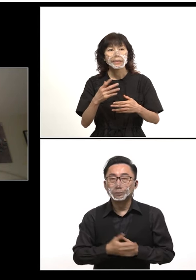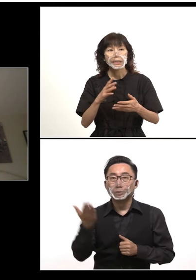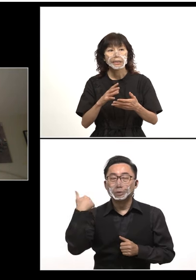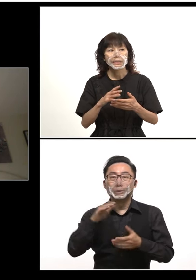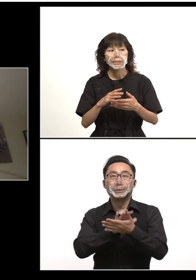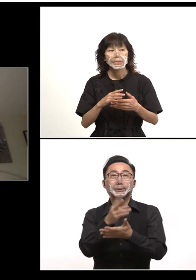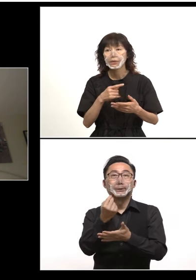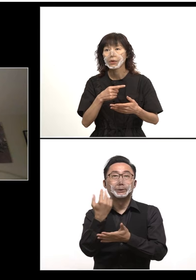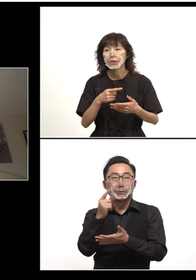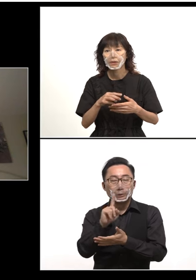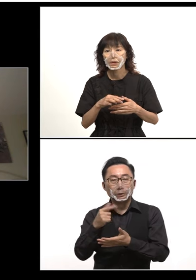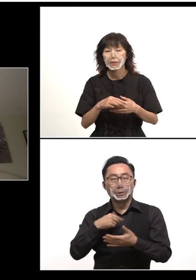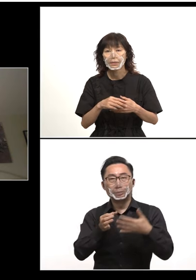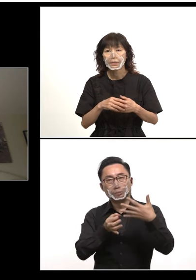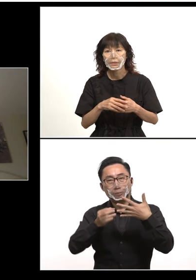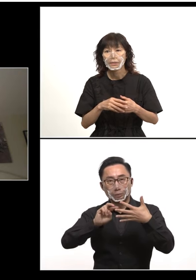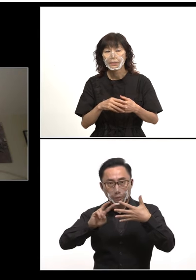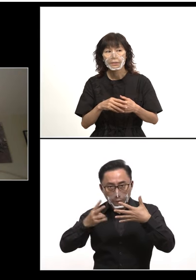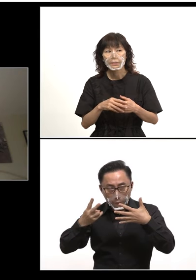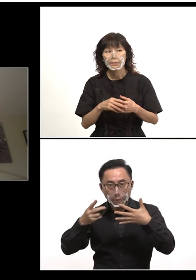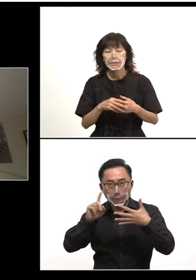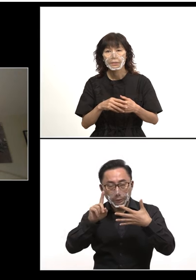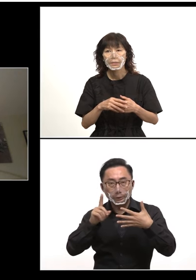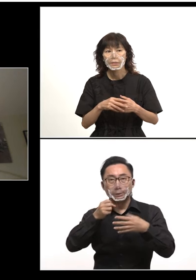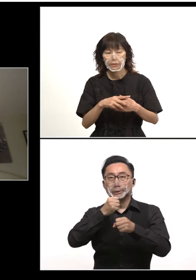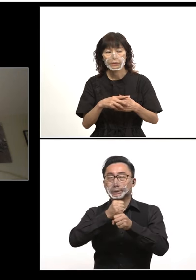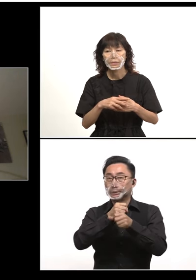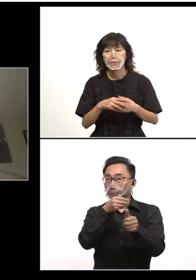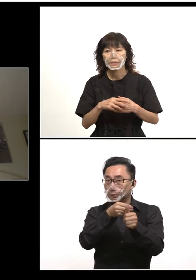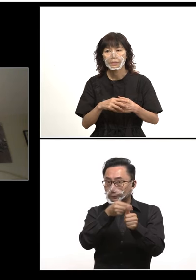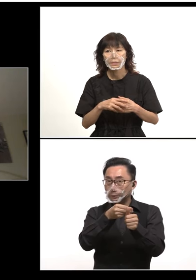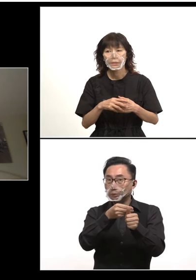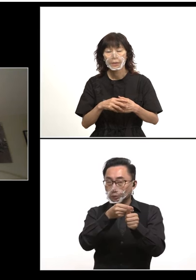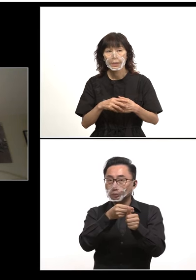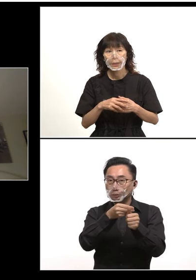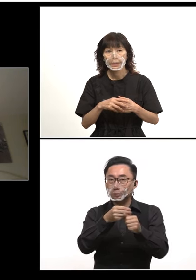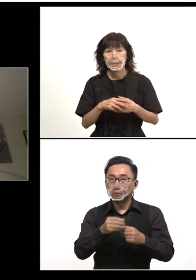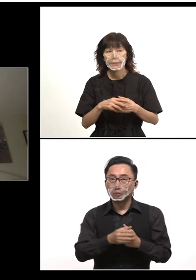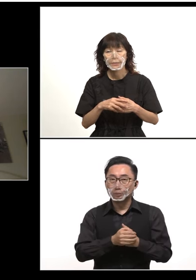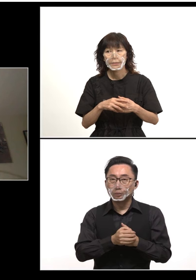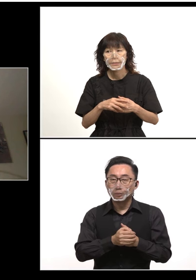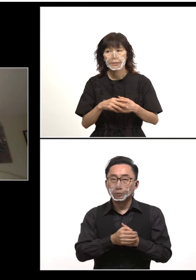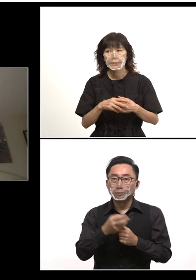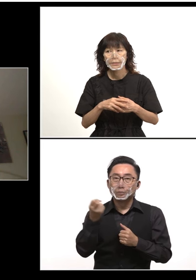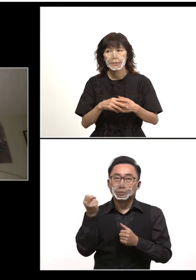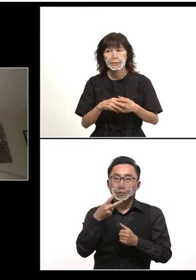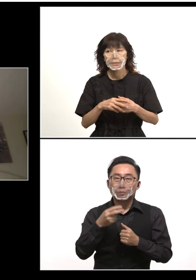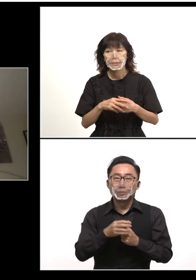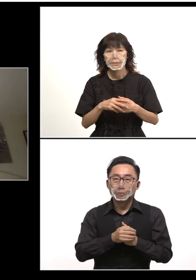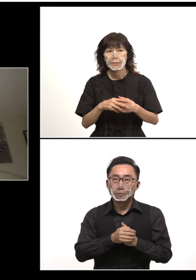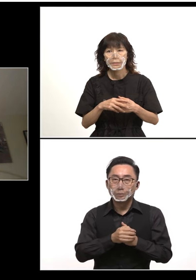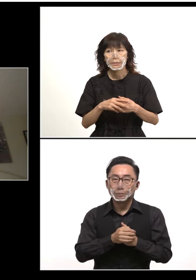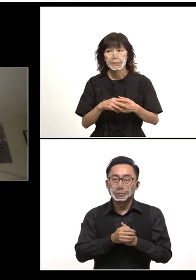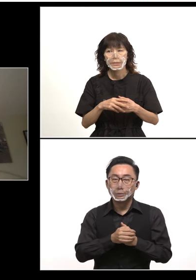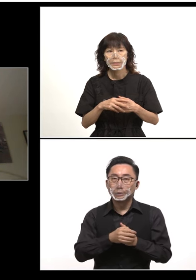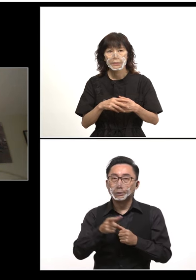from the first vocational training program, as it was called very, very early on. What we have to be realistic about is that